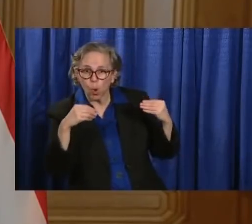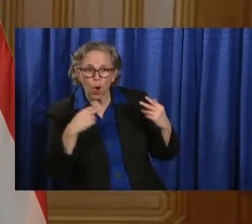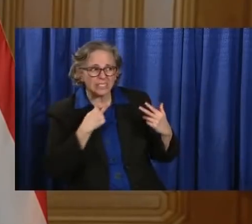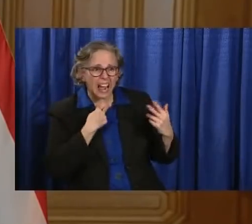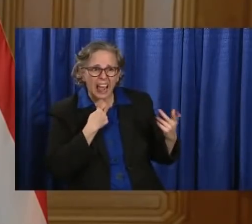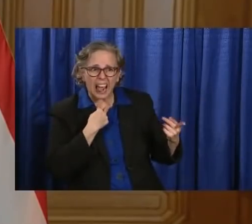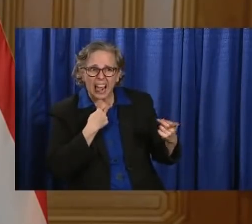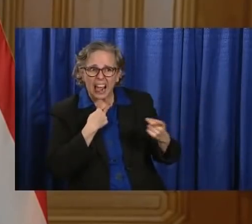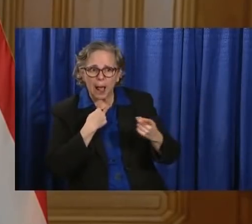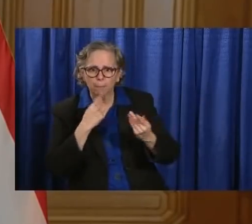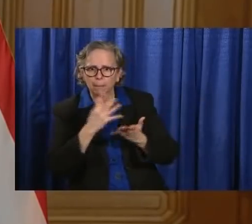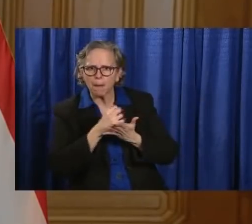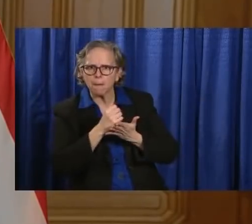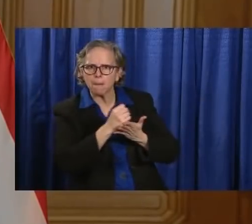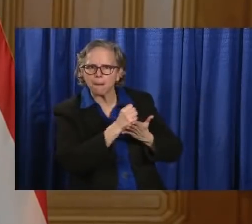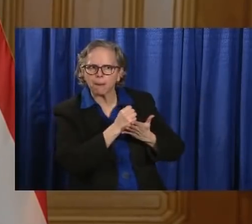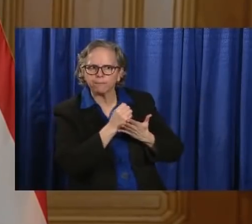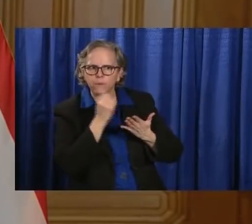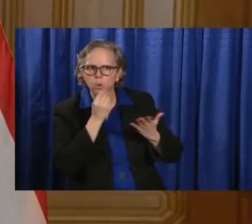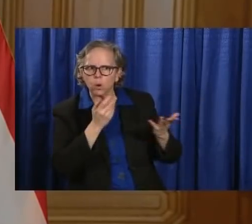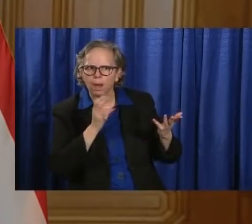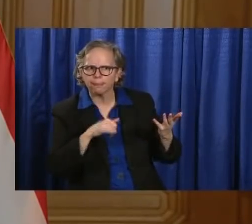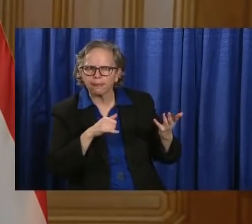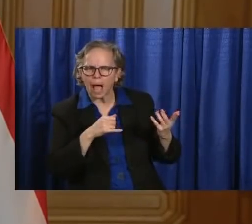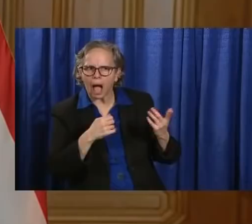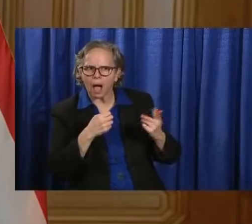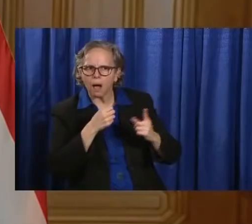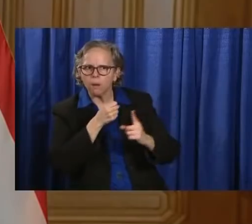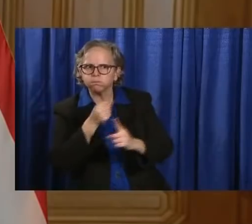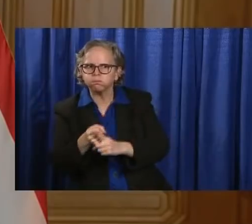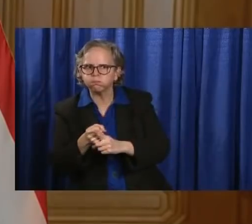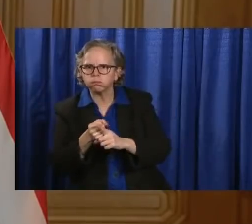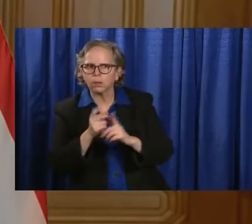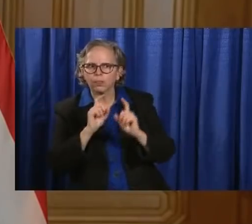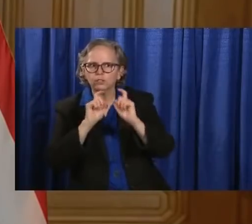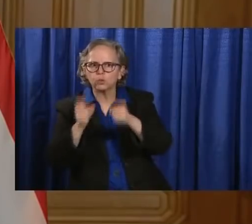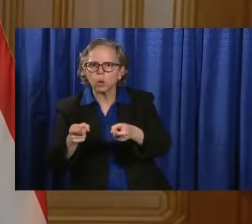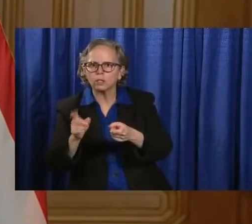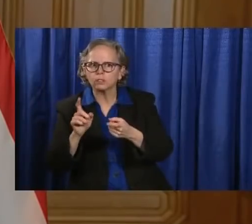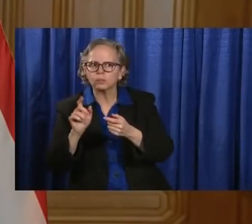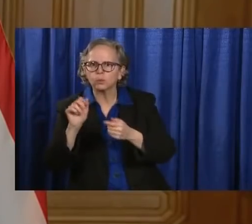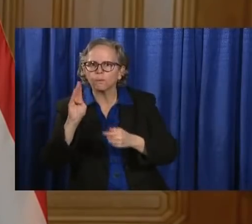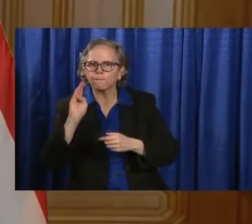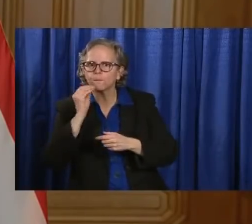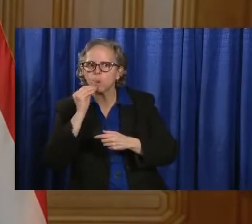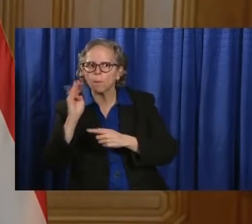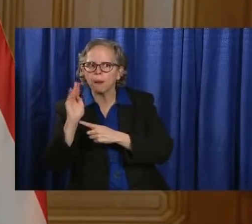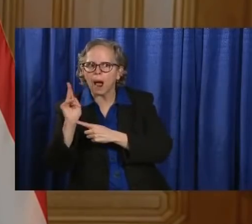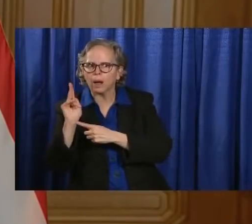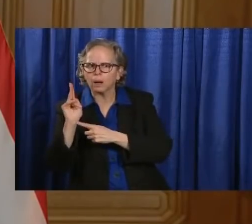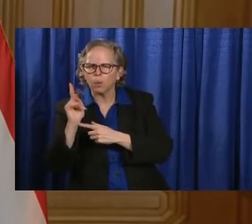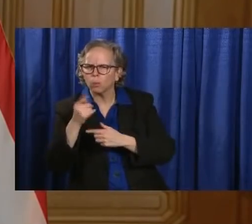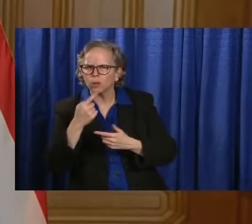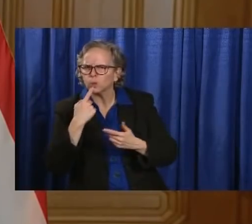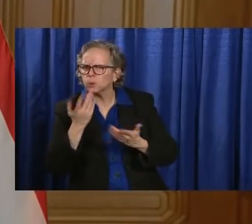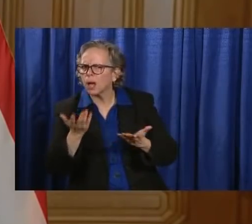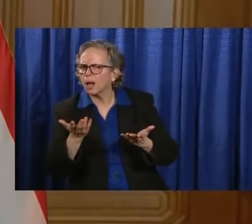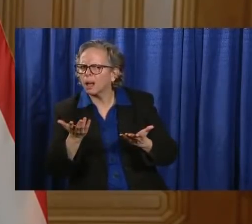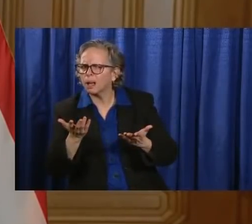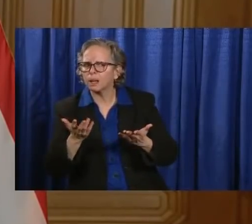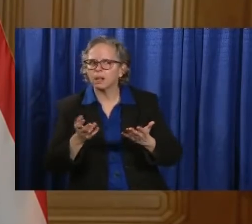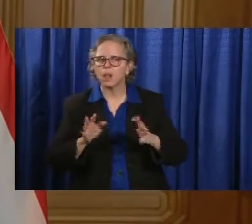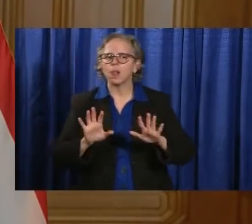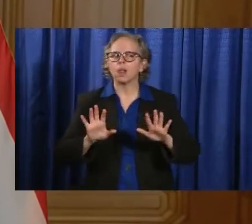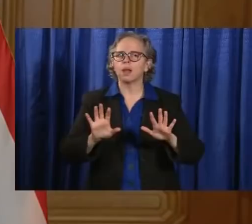then impacting the food banks and what they can provide. So what would your message be to Ohioans given that? Well, our message is the food's going to be there. The